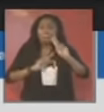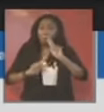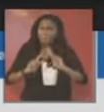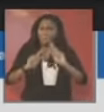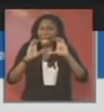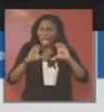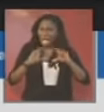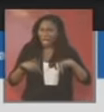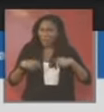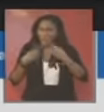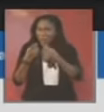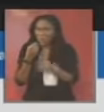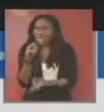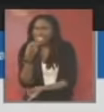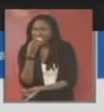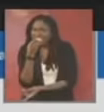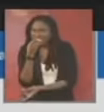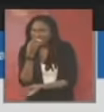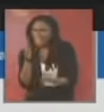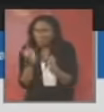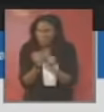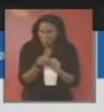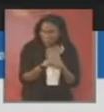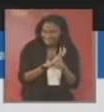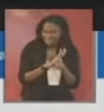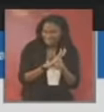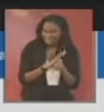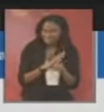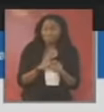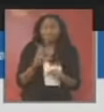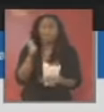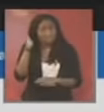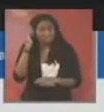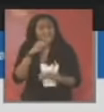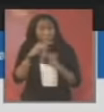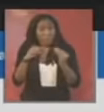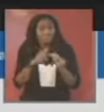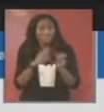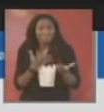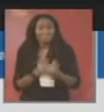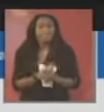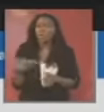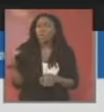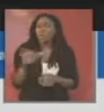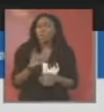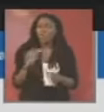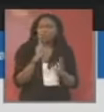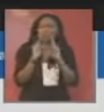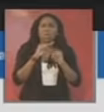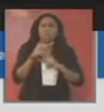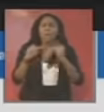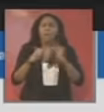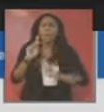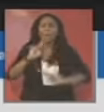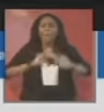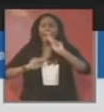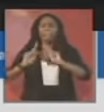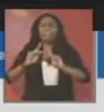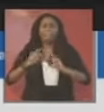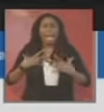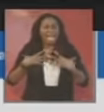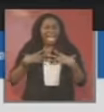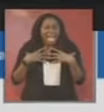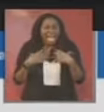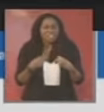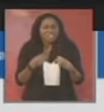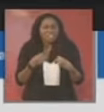new normal. The third was COVID-19 effects on the population and population health in the post-lockdown era. This was done